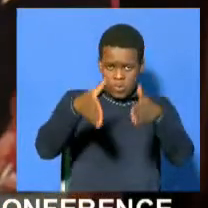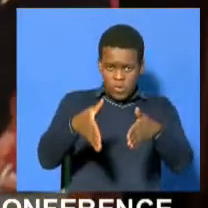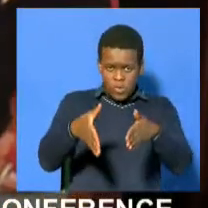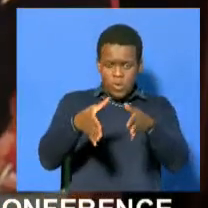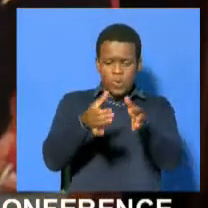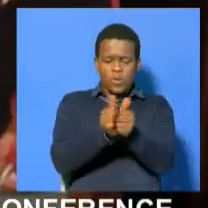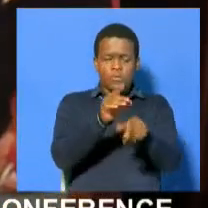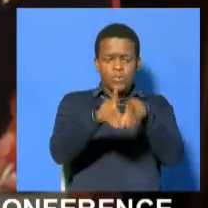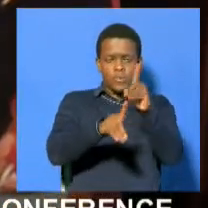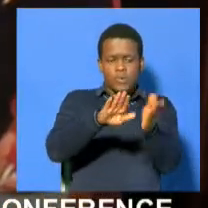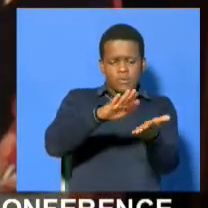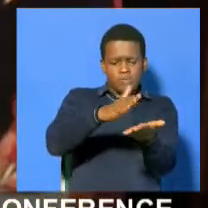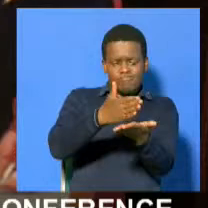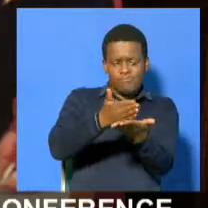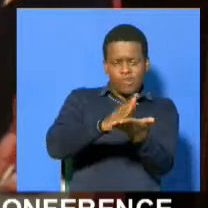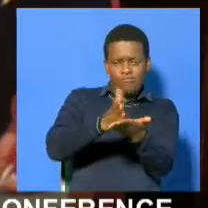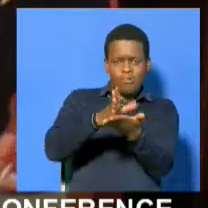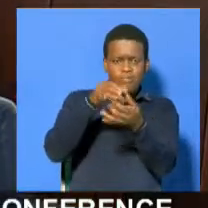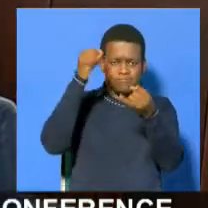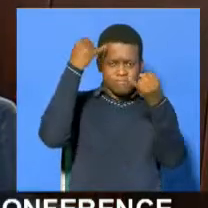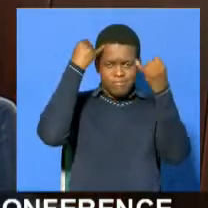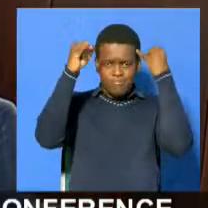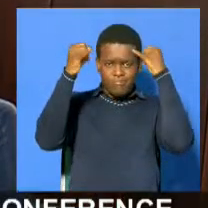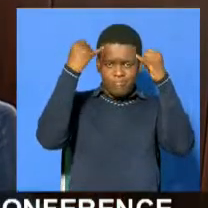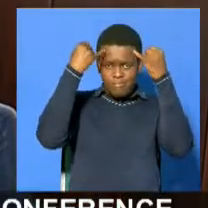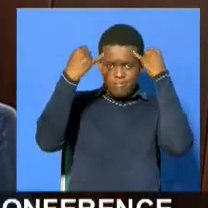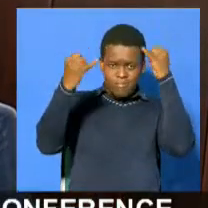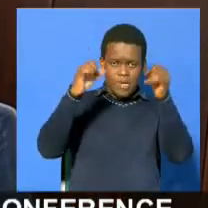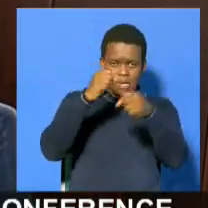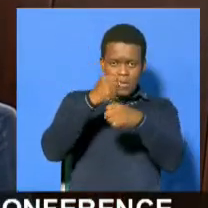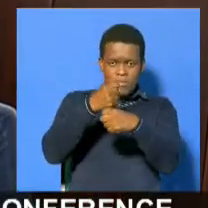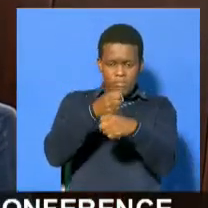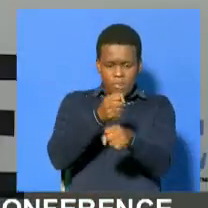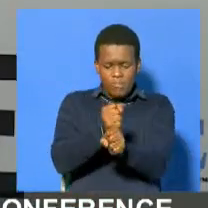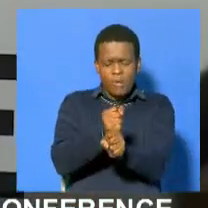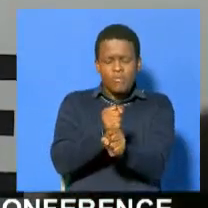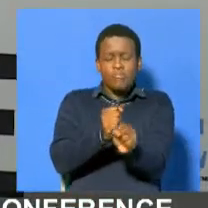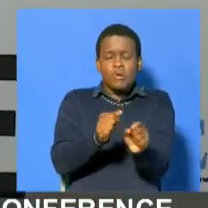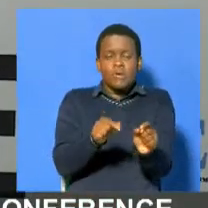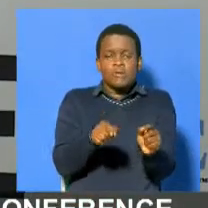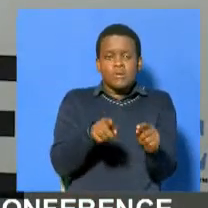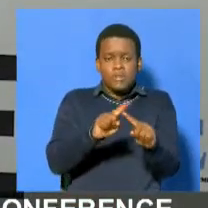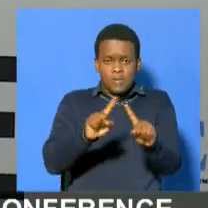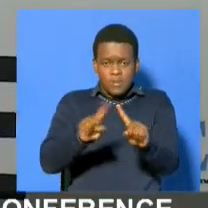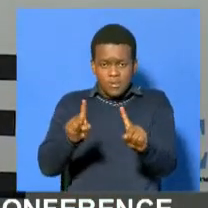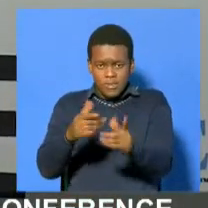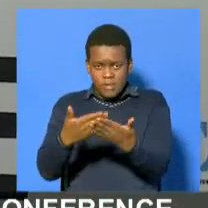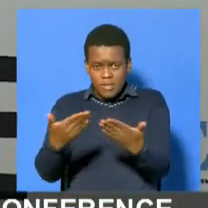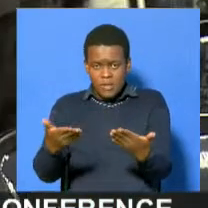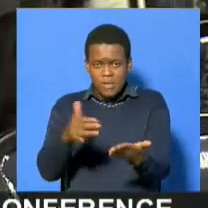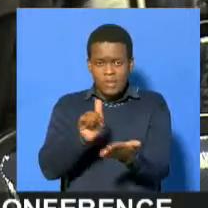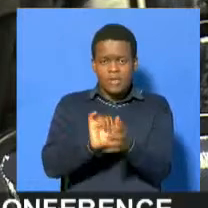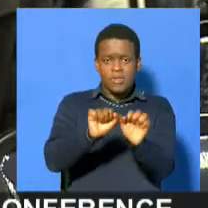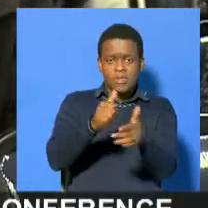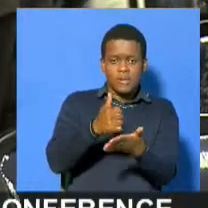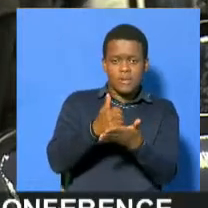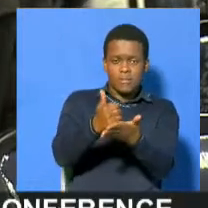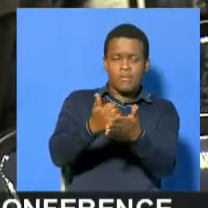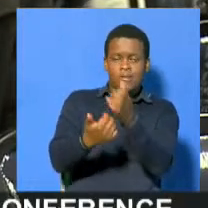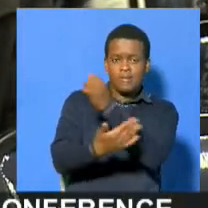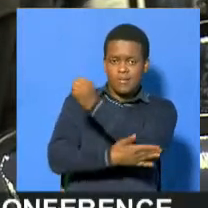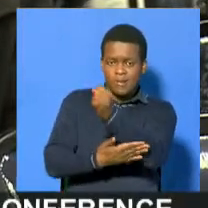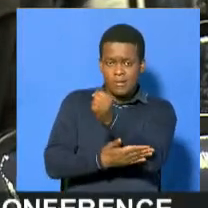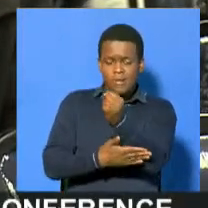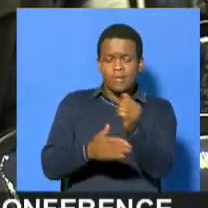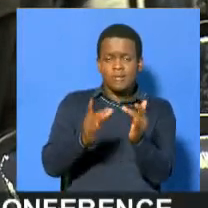share ideas and provide solutions to certain issues across the country, more especially unemployment, as the situation is a vicious cycle and